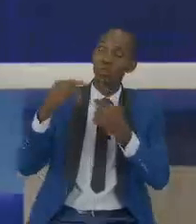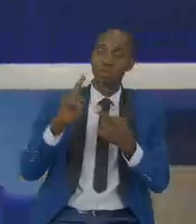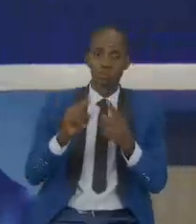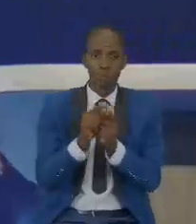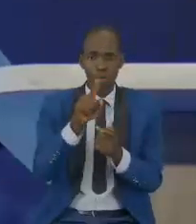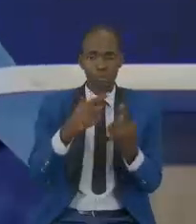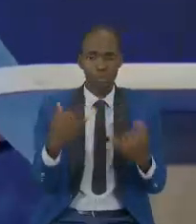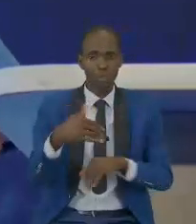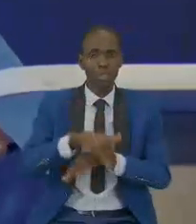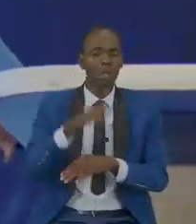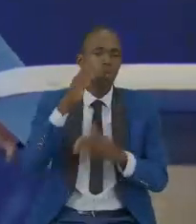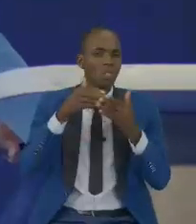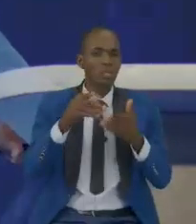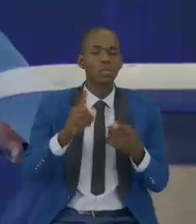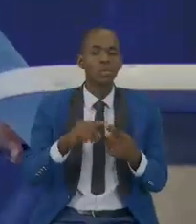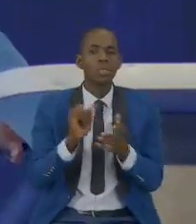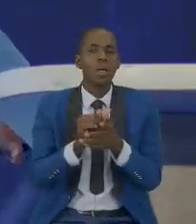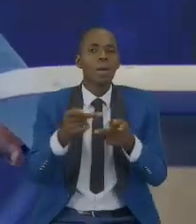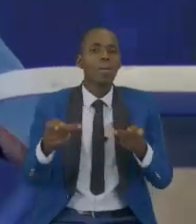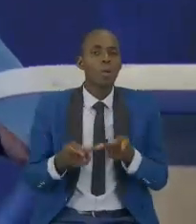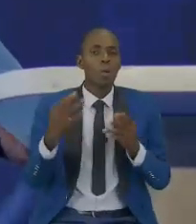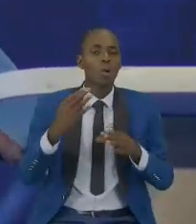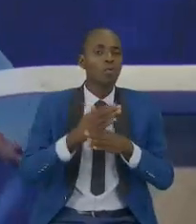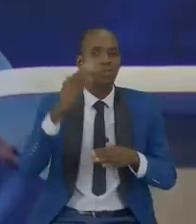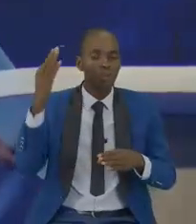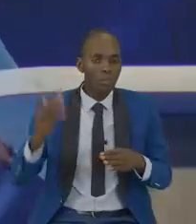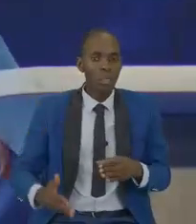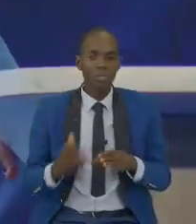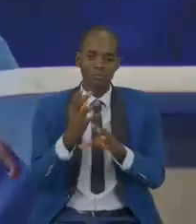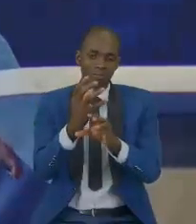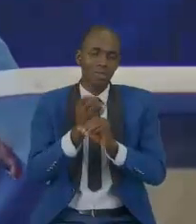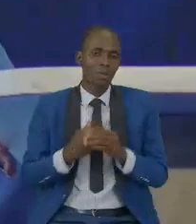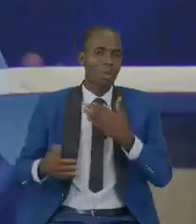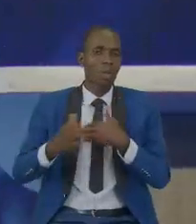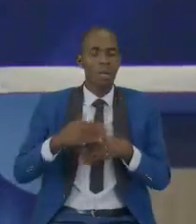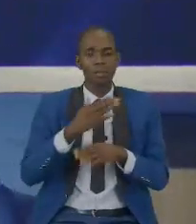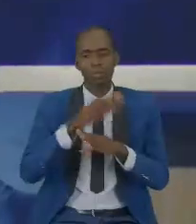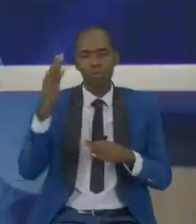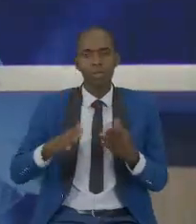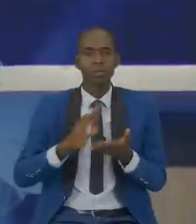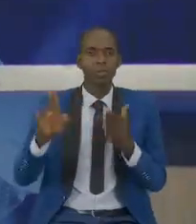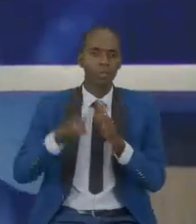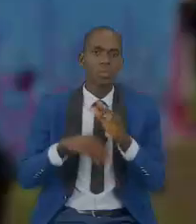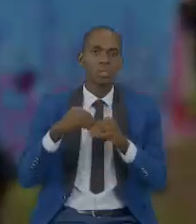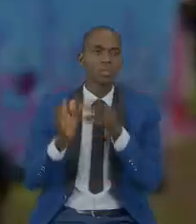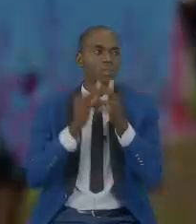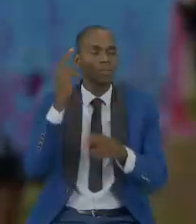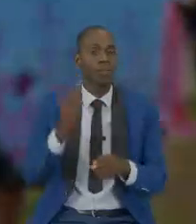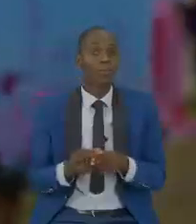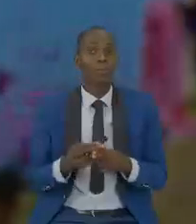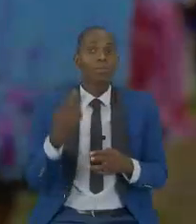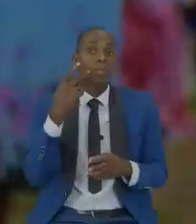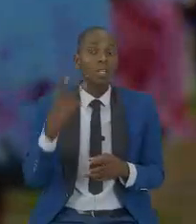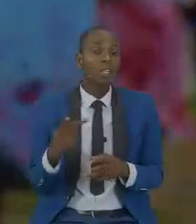place of total salvation and total recovery and total forgiveness in Jesus' name. Eventually